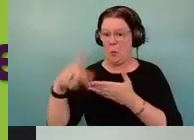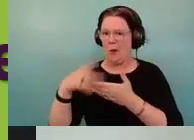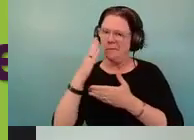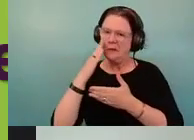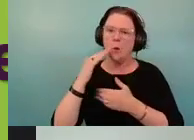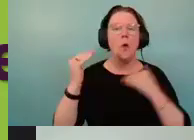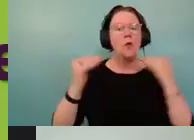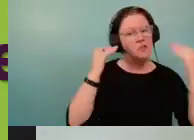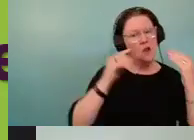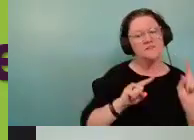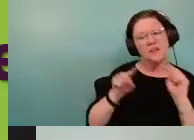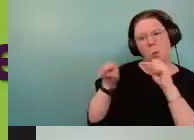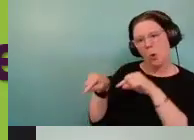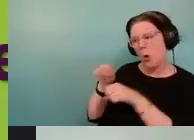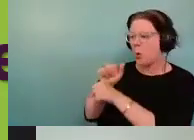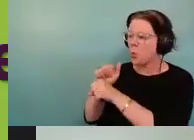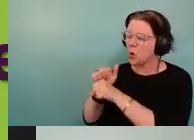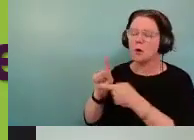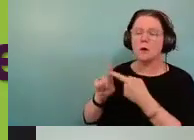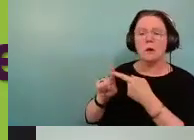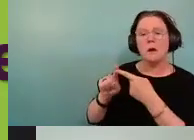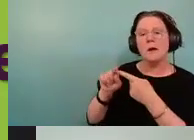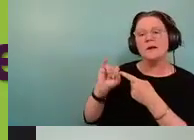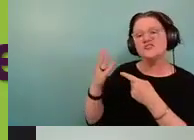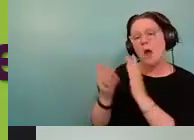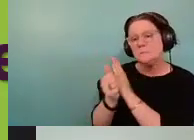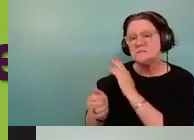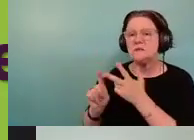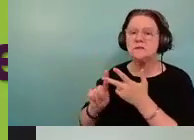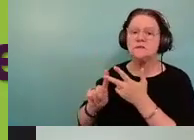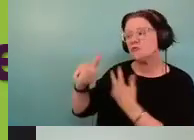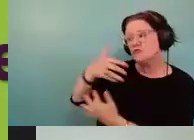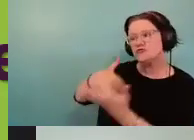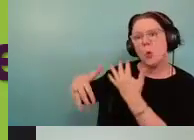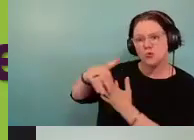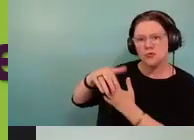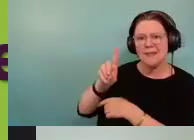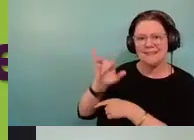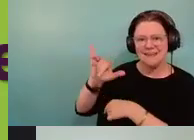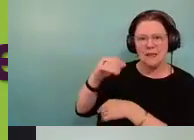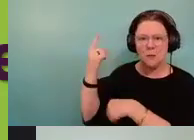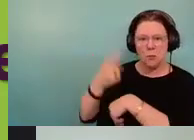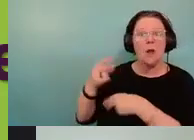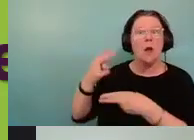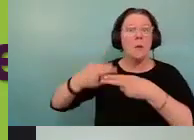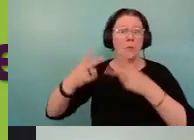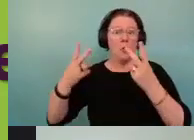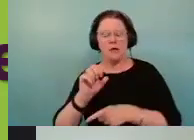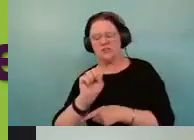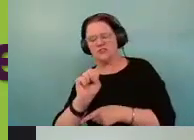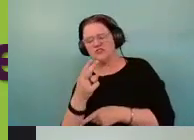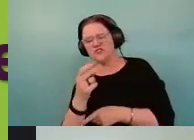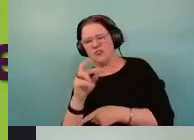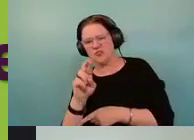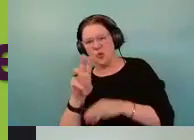they may work or they may learn job skills or they may have socialization, but we called them sheltered workshops for many years.